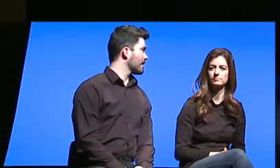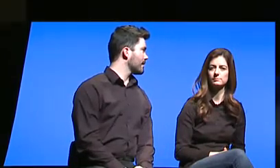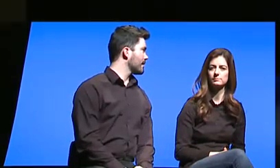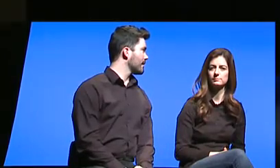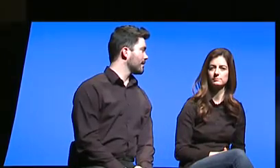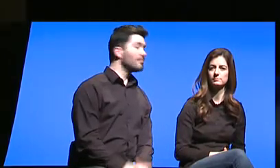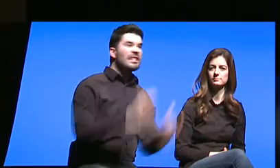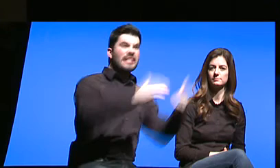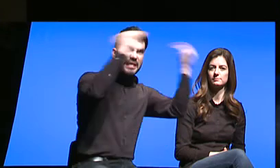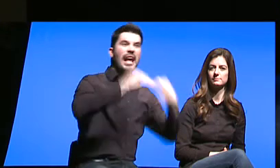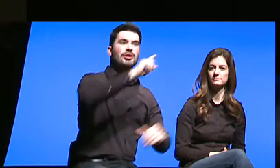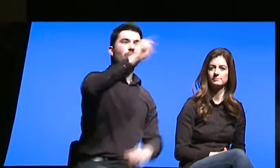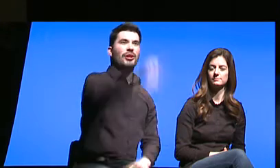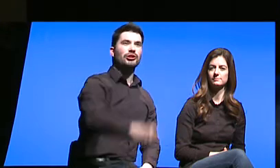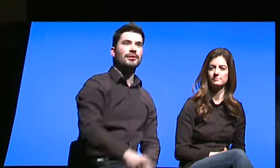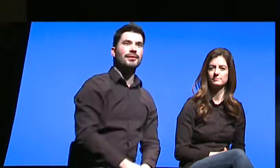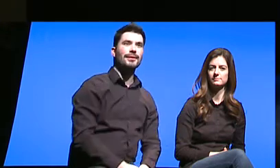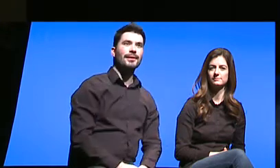Next question.